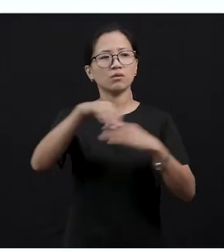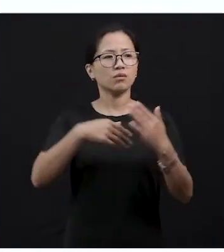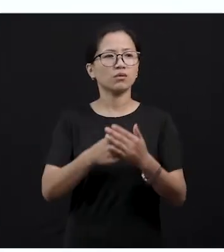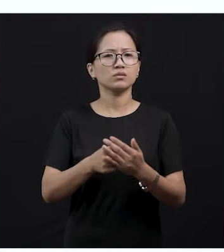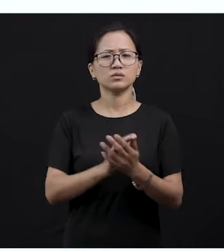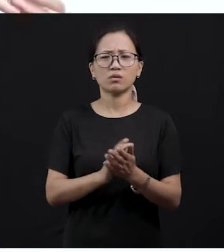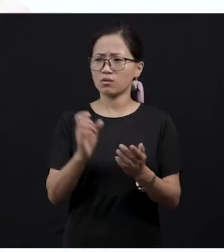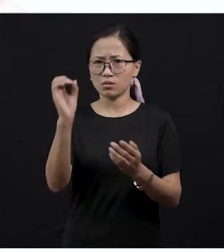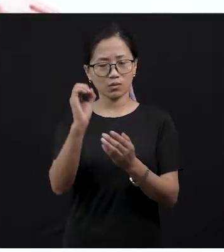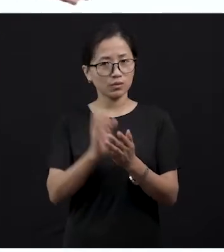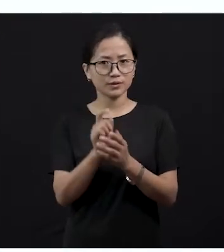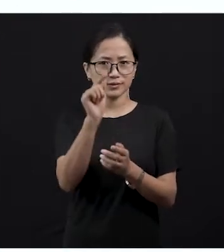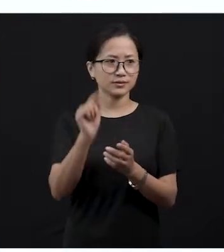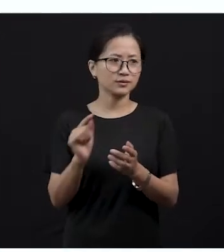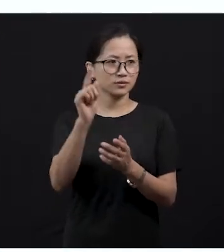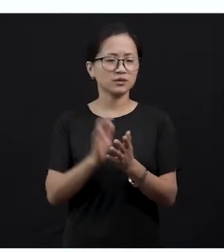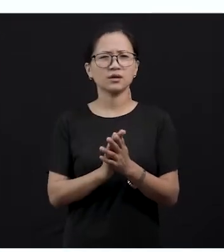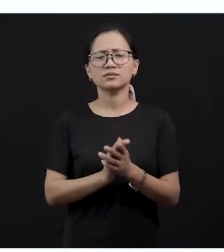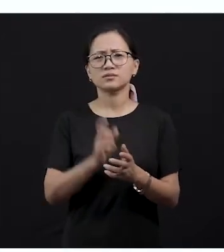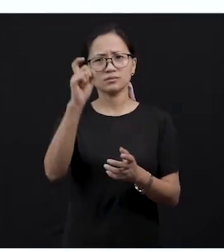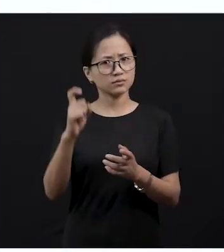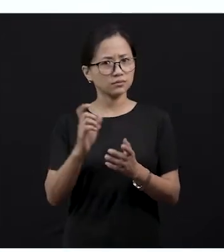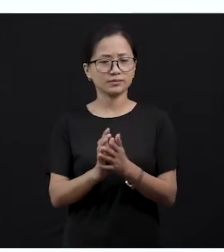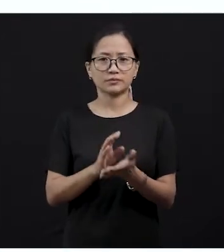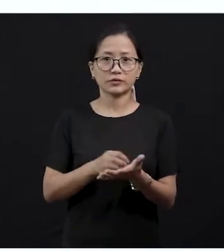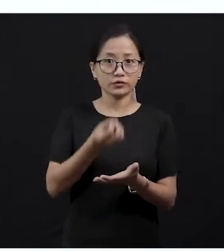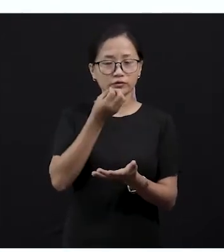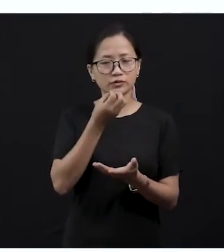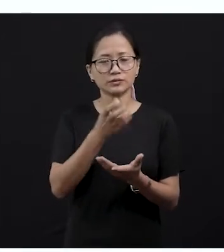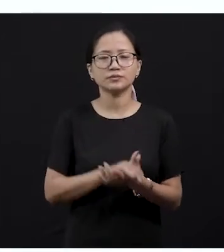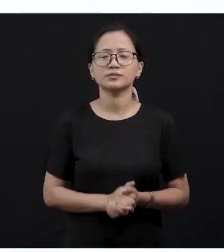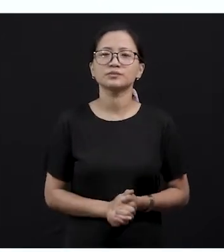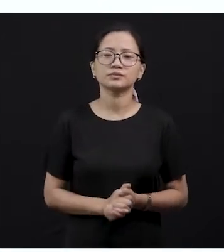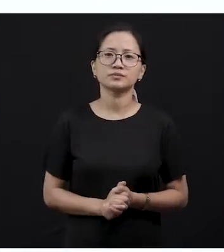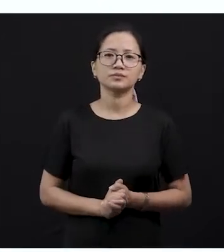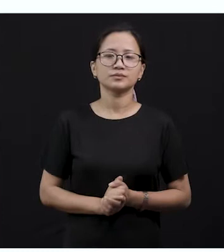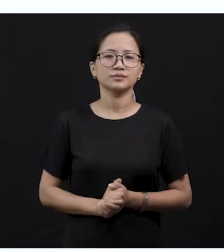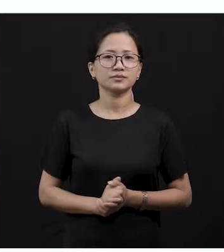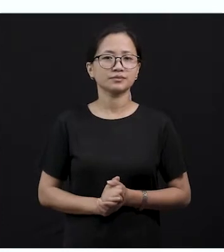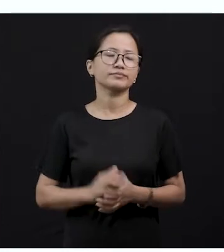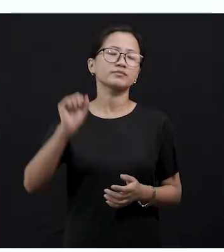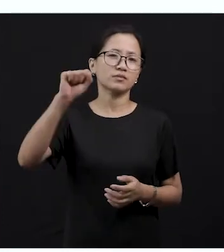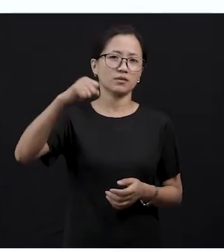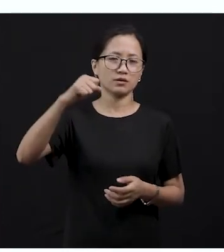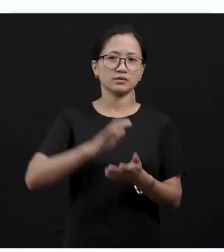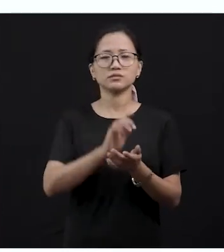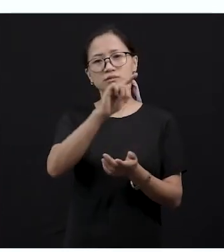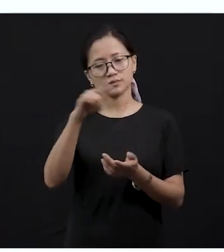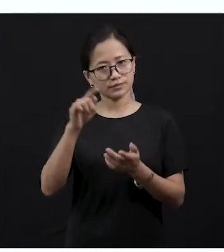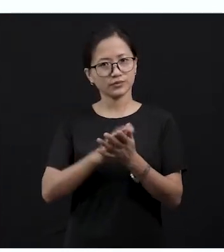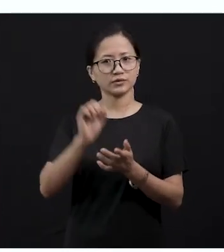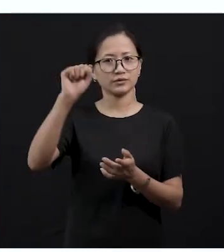Do all the organisms, plants, animals, human beings, do we need food? Yes, the answer